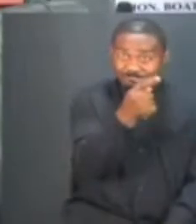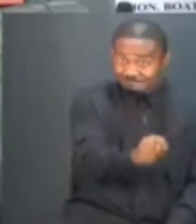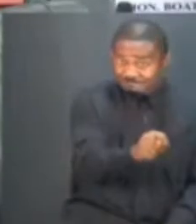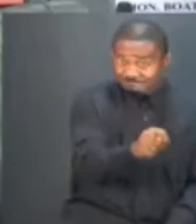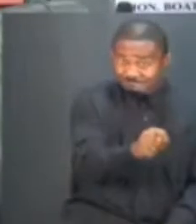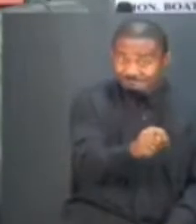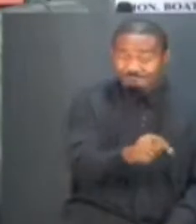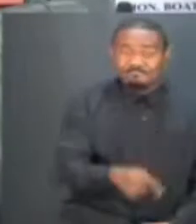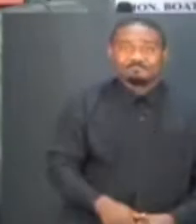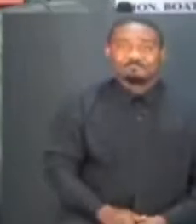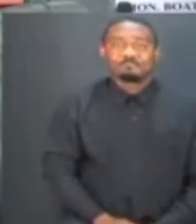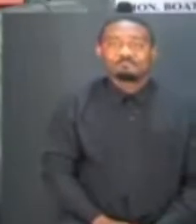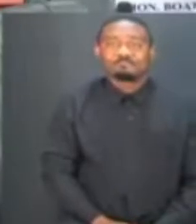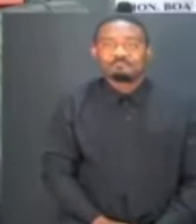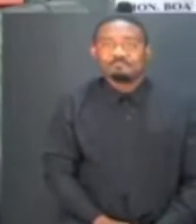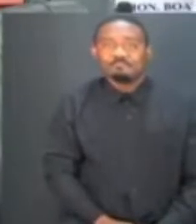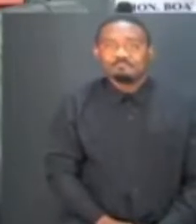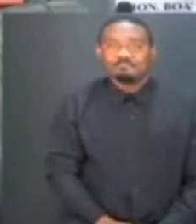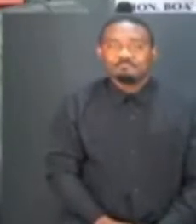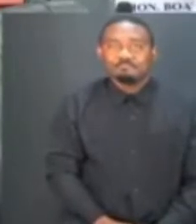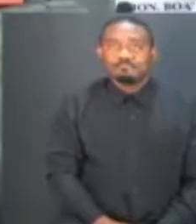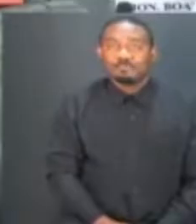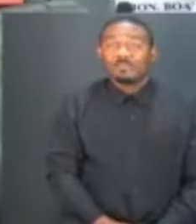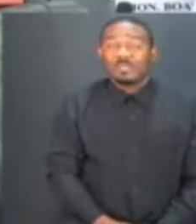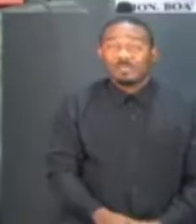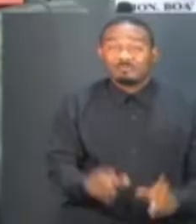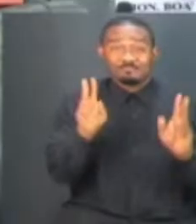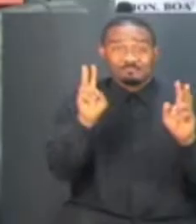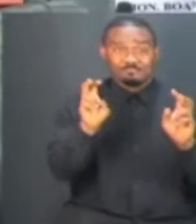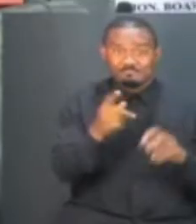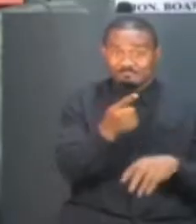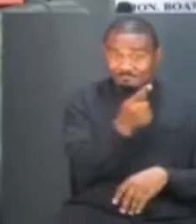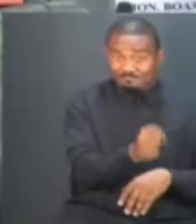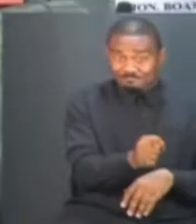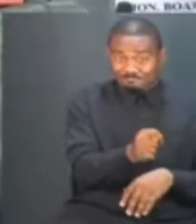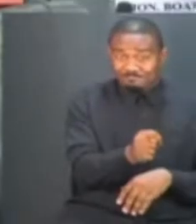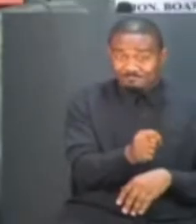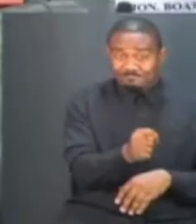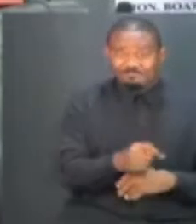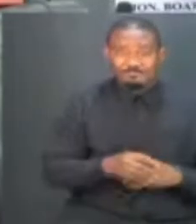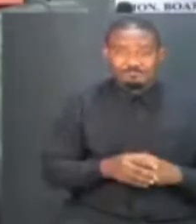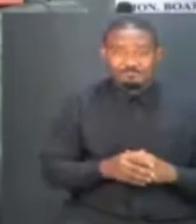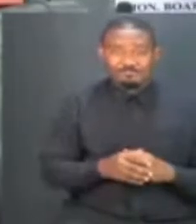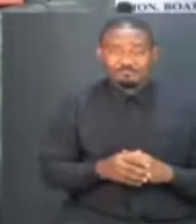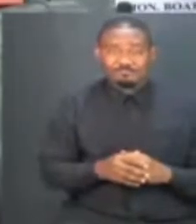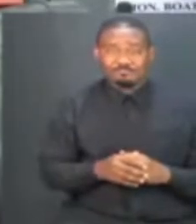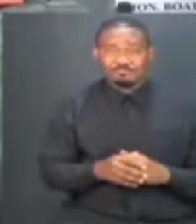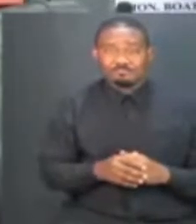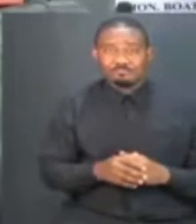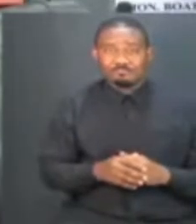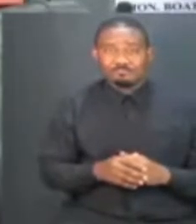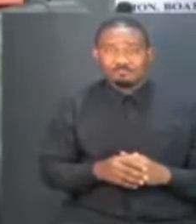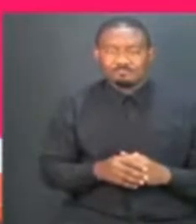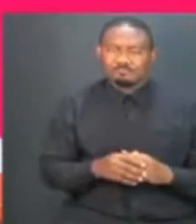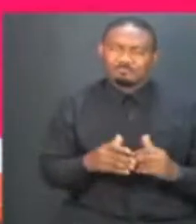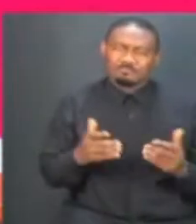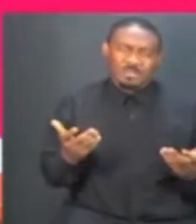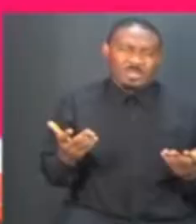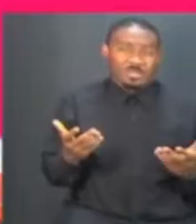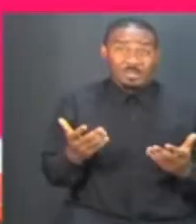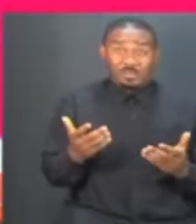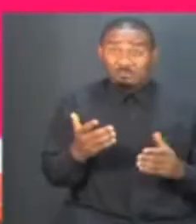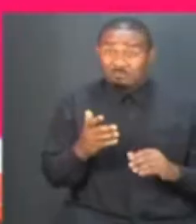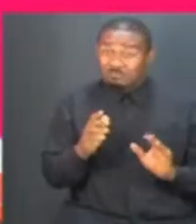D, so that it is the constitutional requirements. They are capturing what the Right Honorable